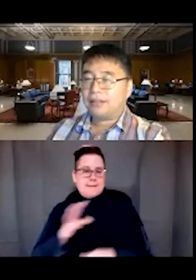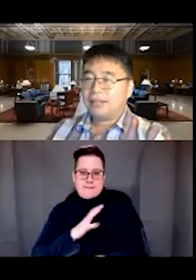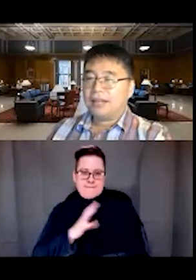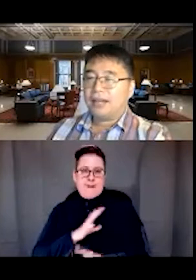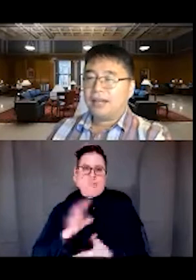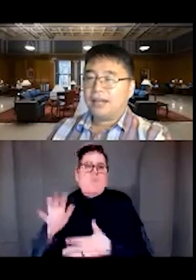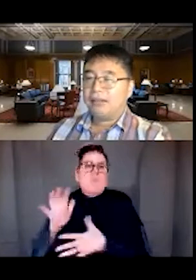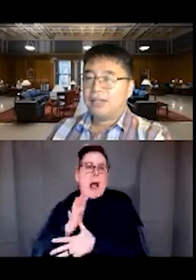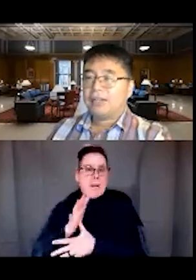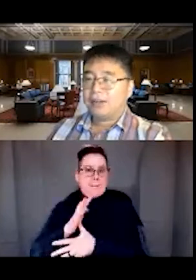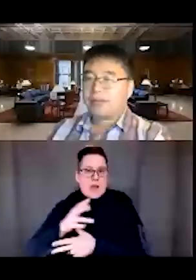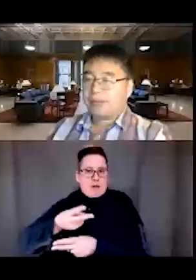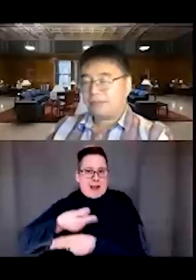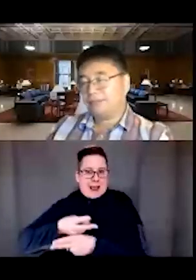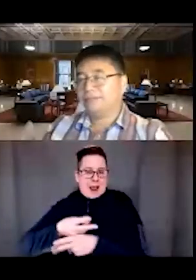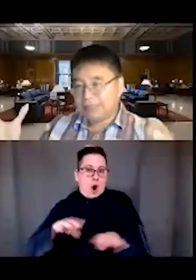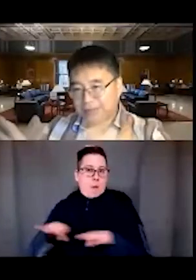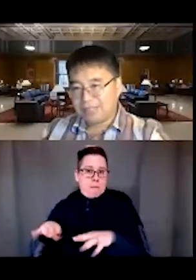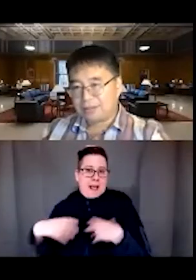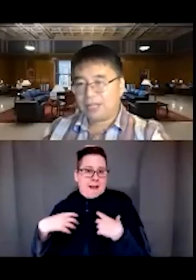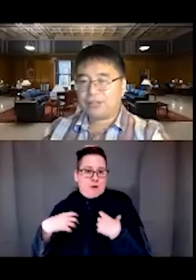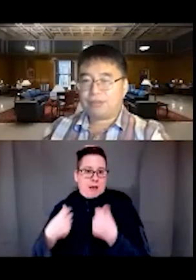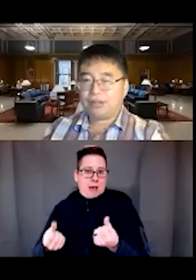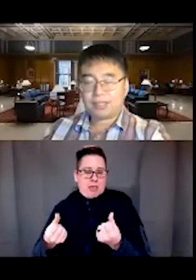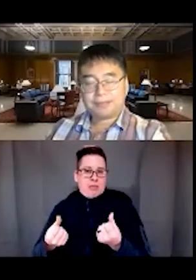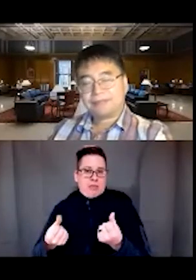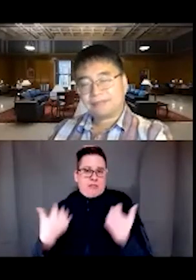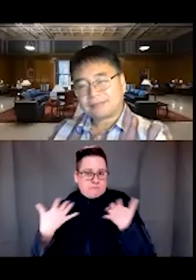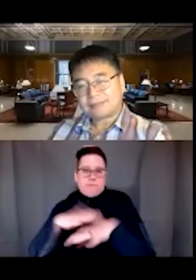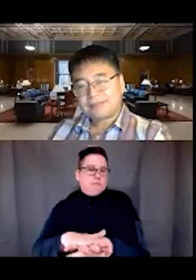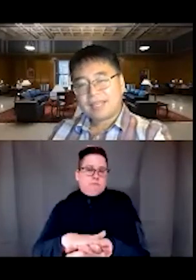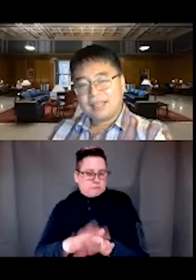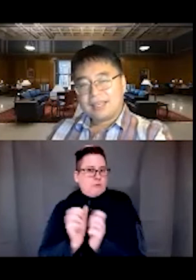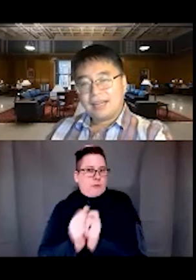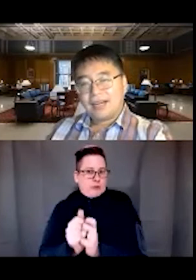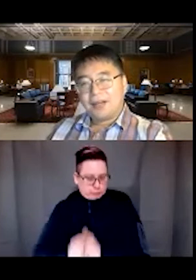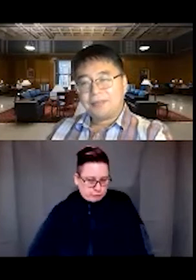care behavioral health integration project.